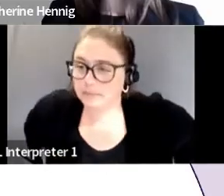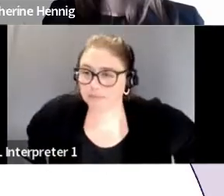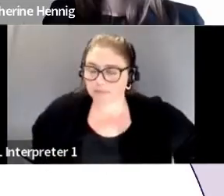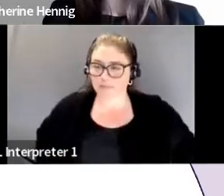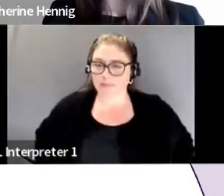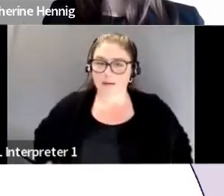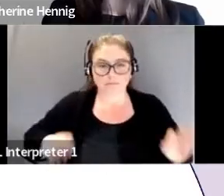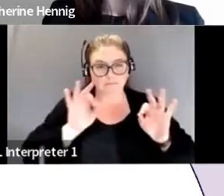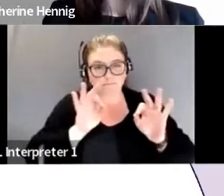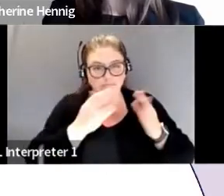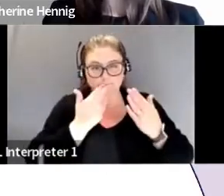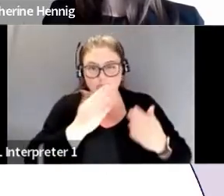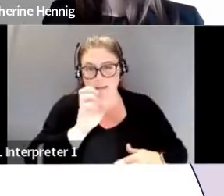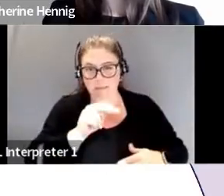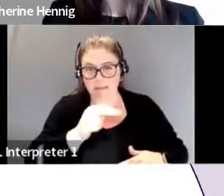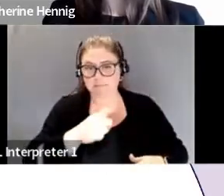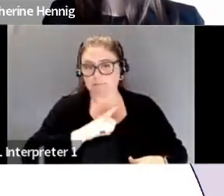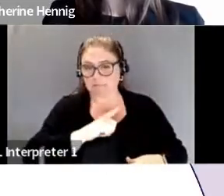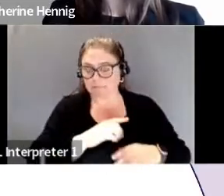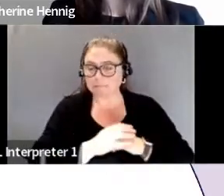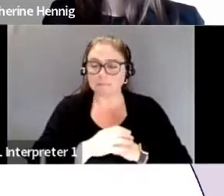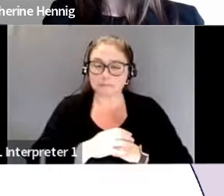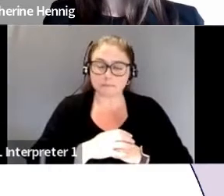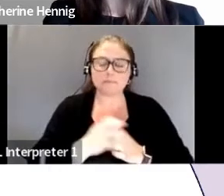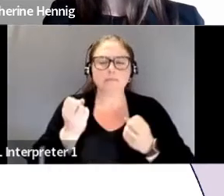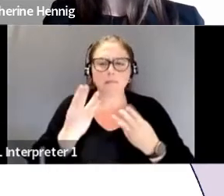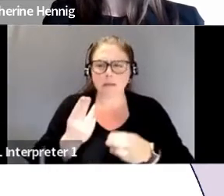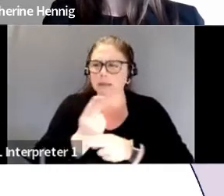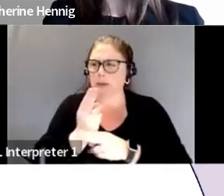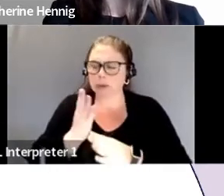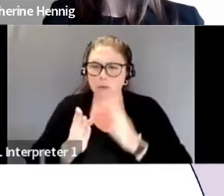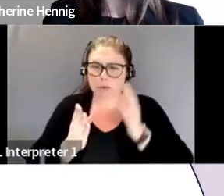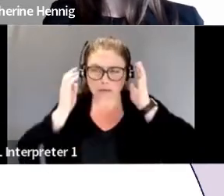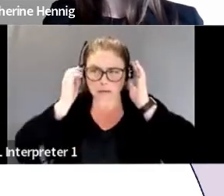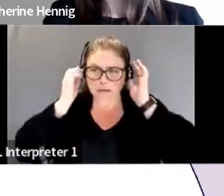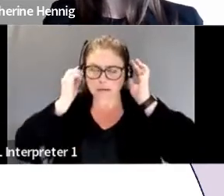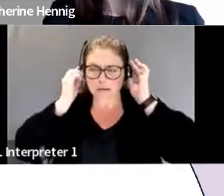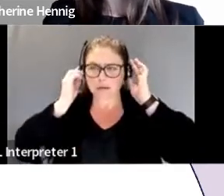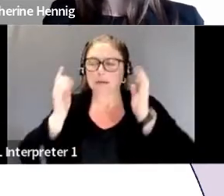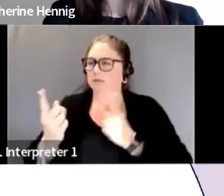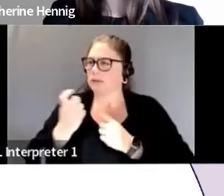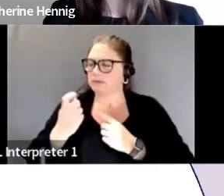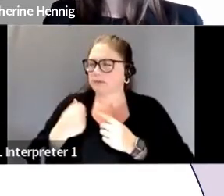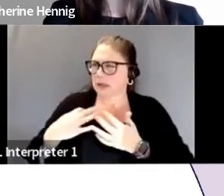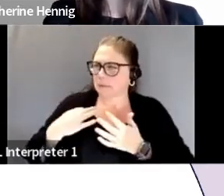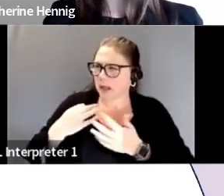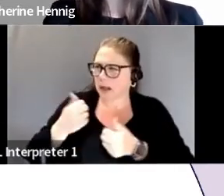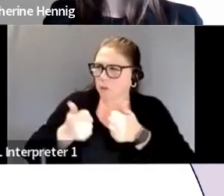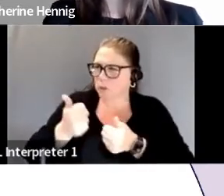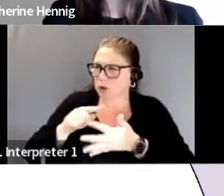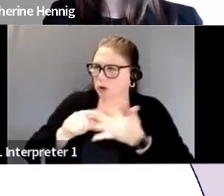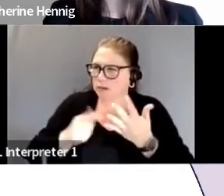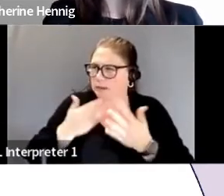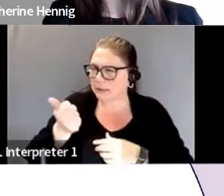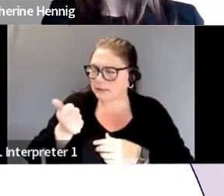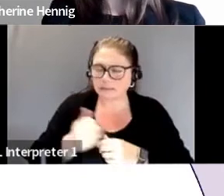Perfect. Thank you, Ben. So we often get a lot of questions from users, primarily being what they should apply for. We get a lot of questions from users